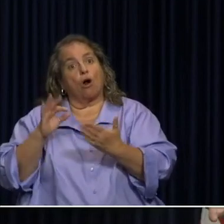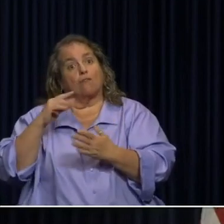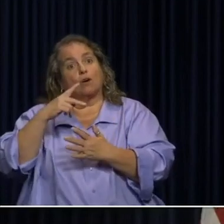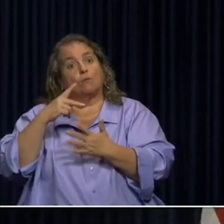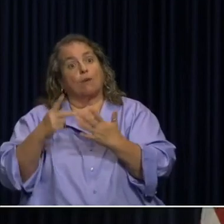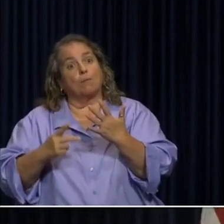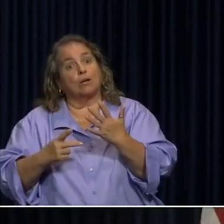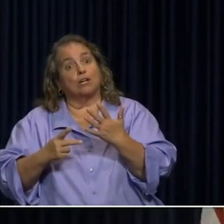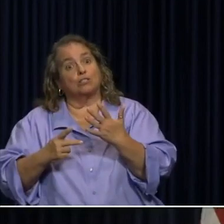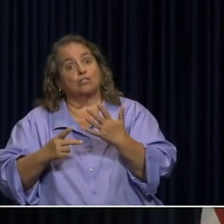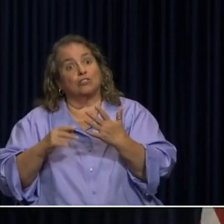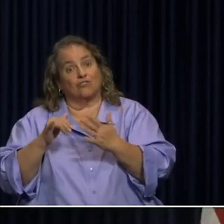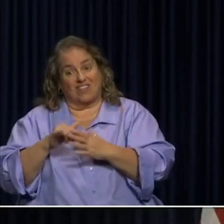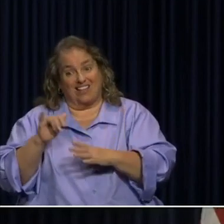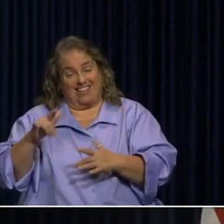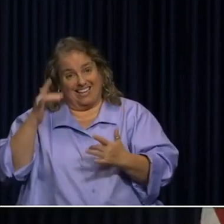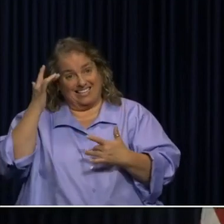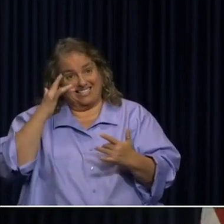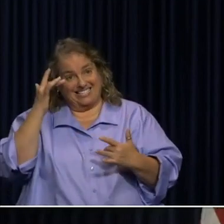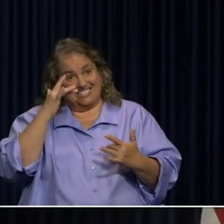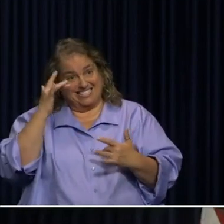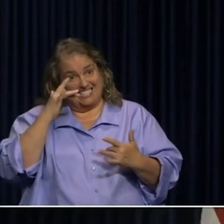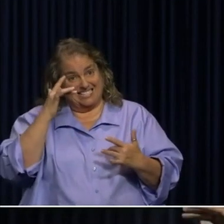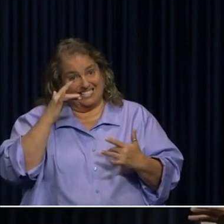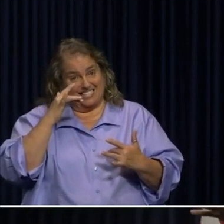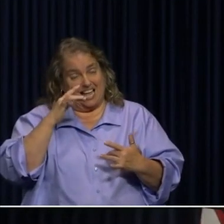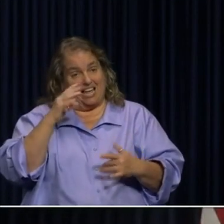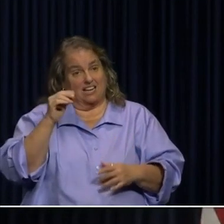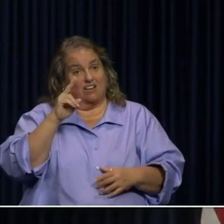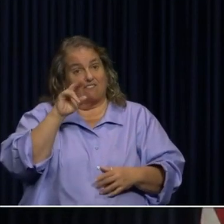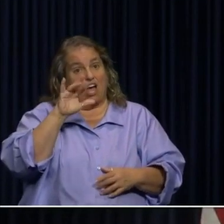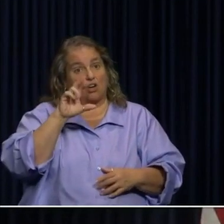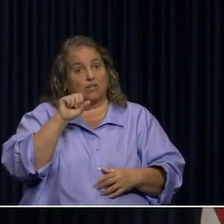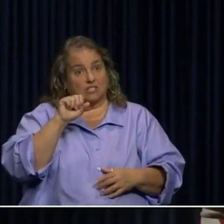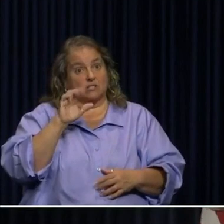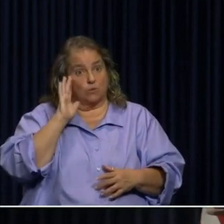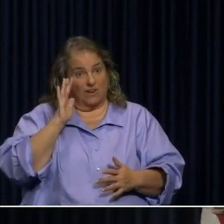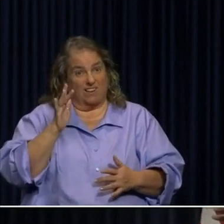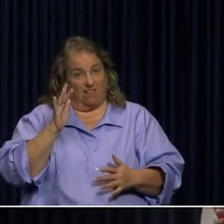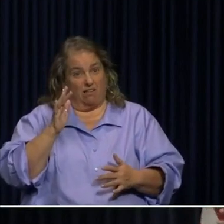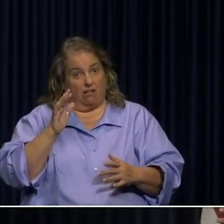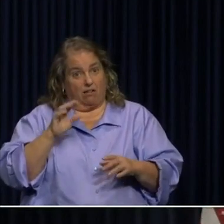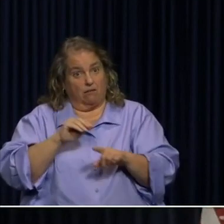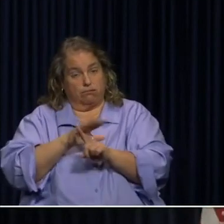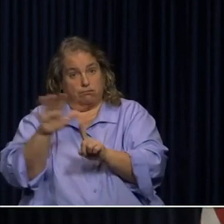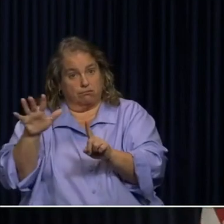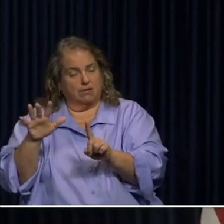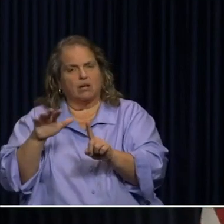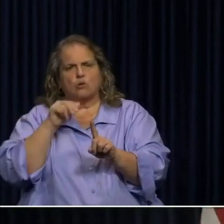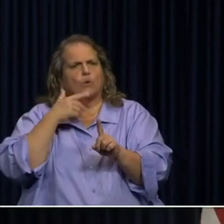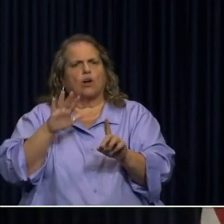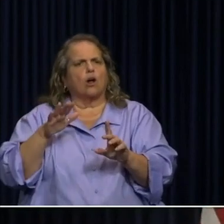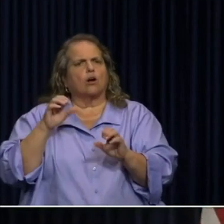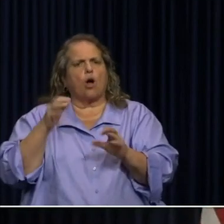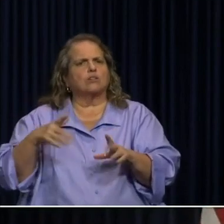this disease and virus infects, but doesn't cause substantial harm